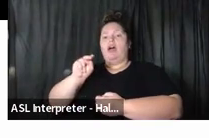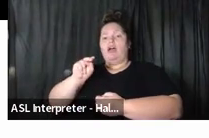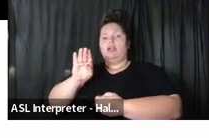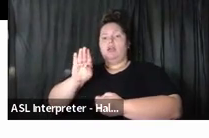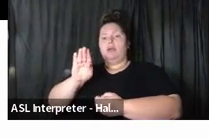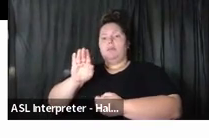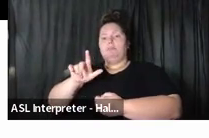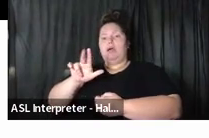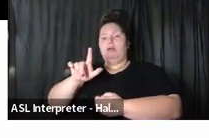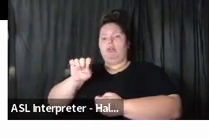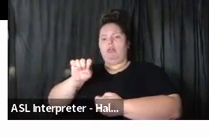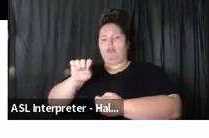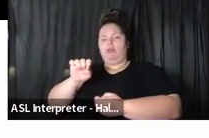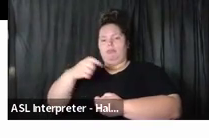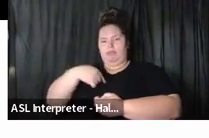with,